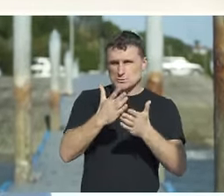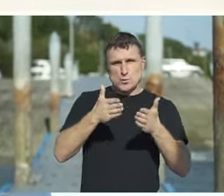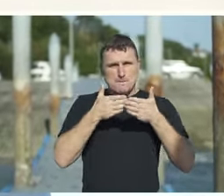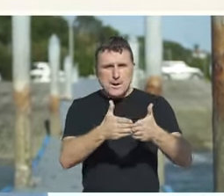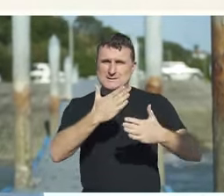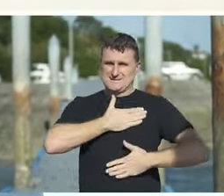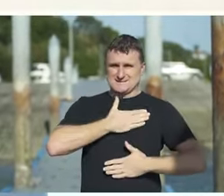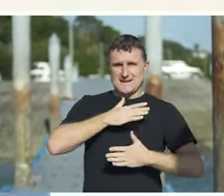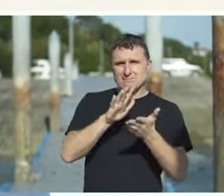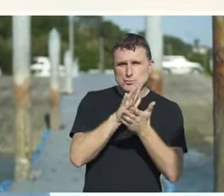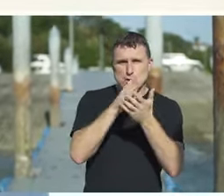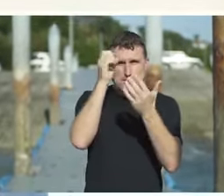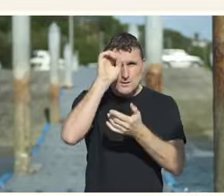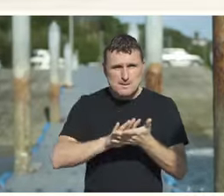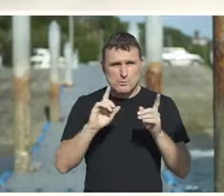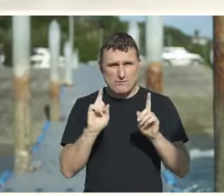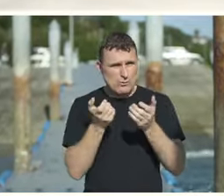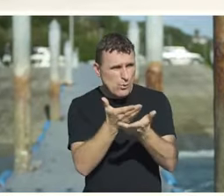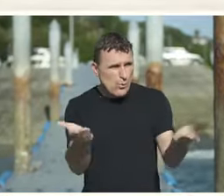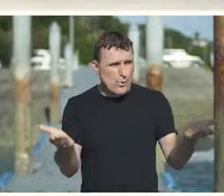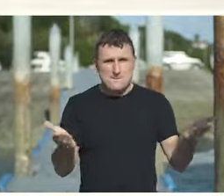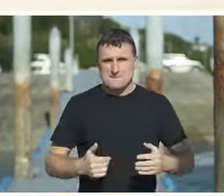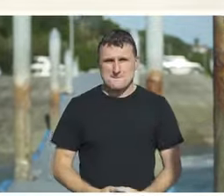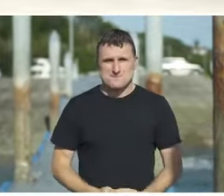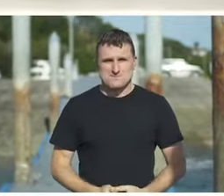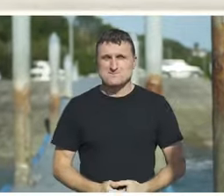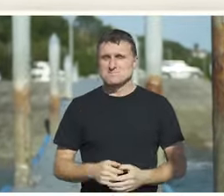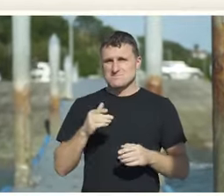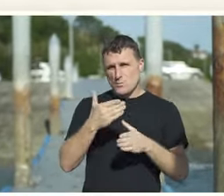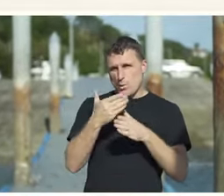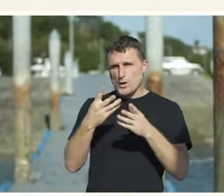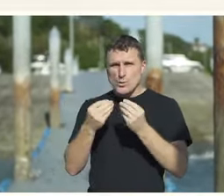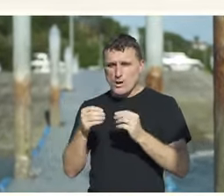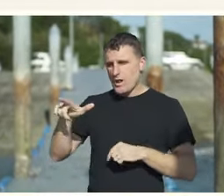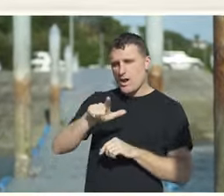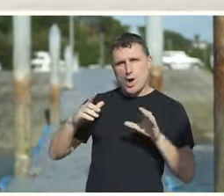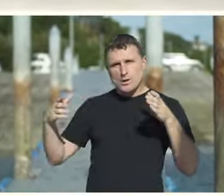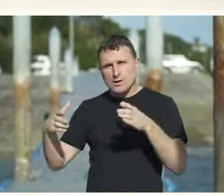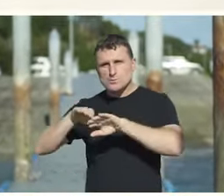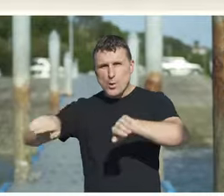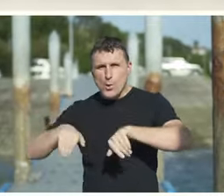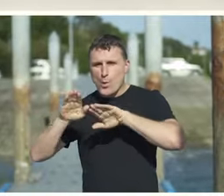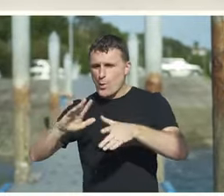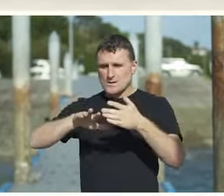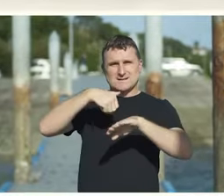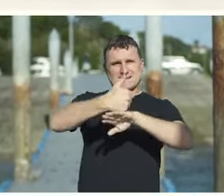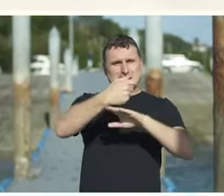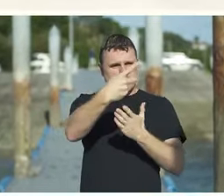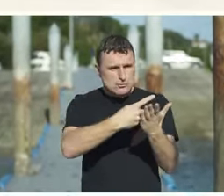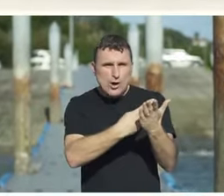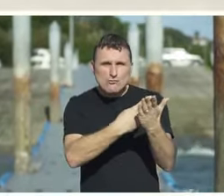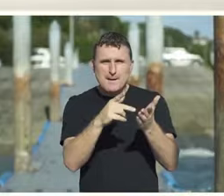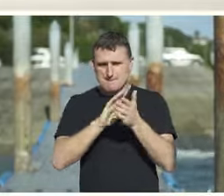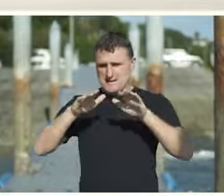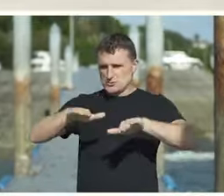and super cool experience for everyone. They are teaming up with the local pool to deliver a safe boating course to kids like me. We learn about